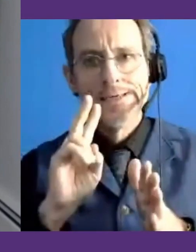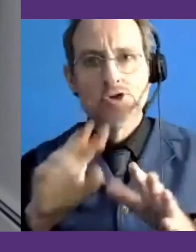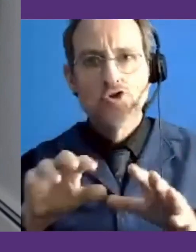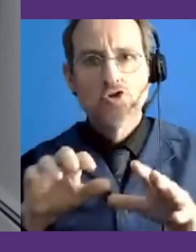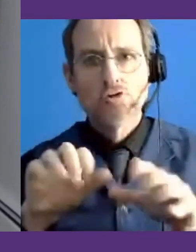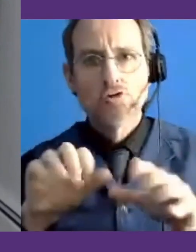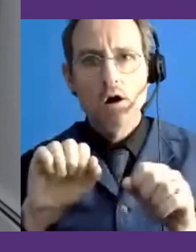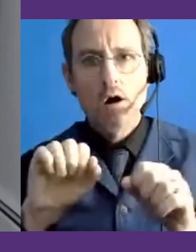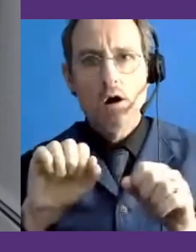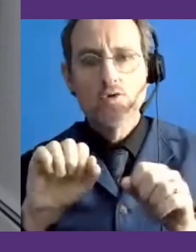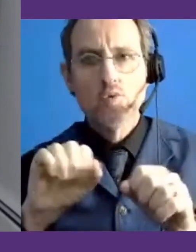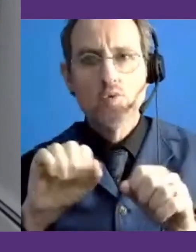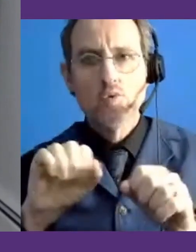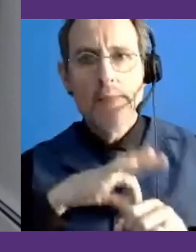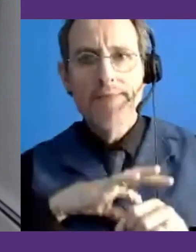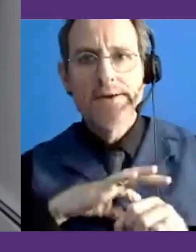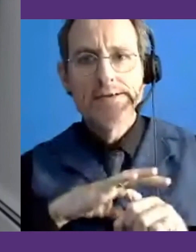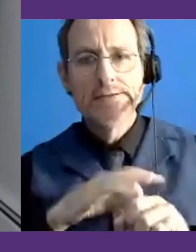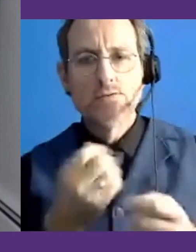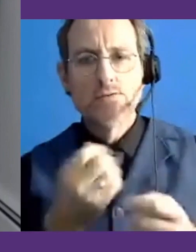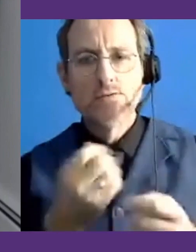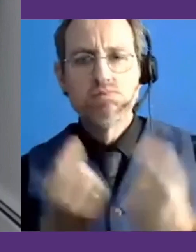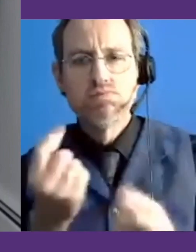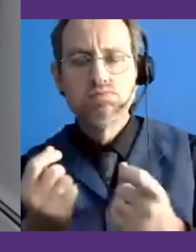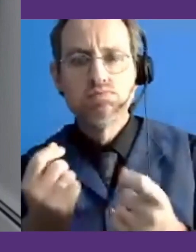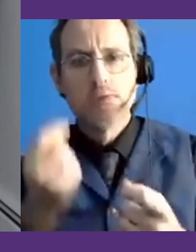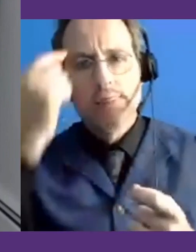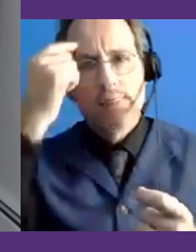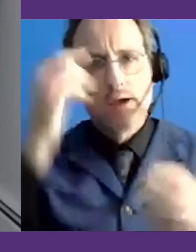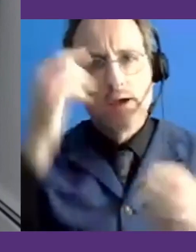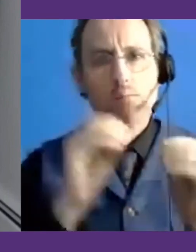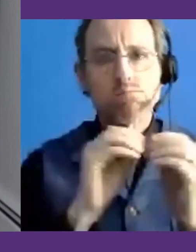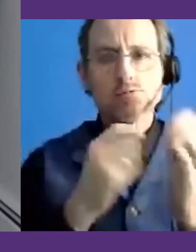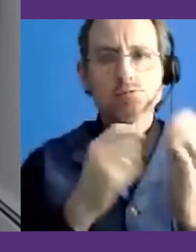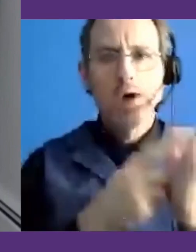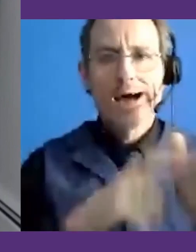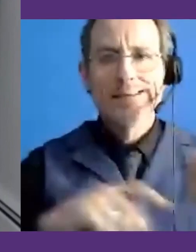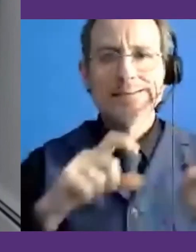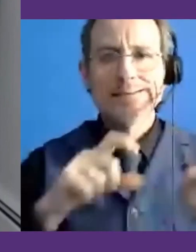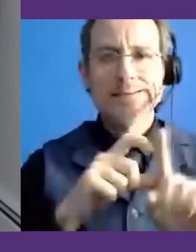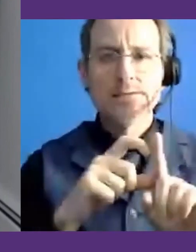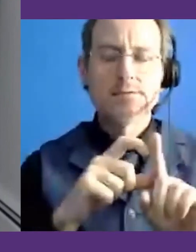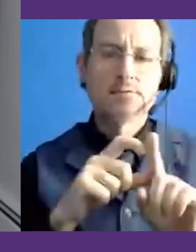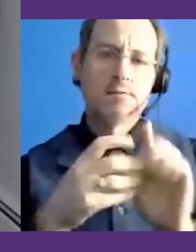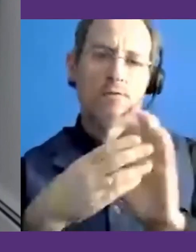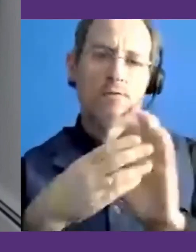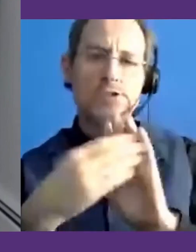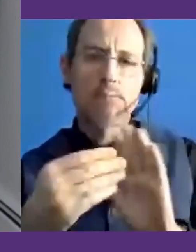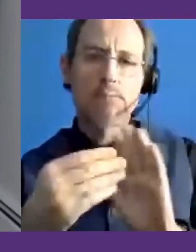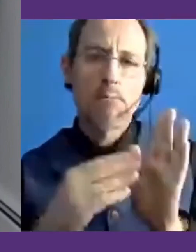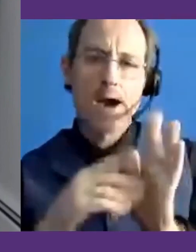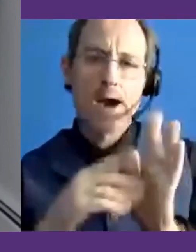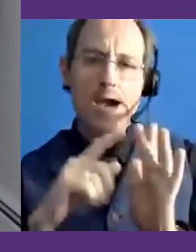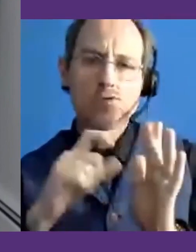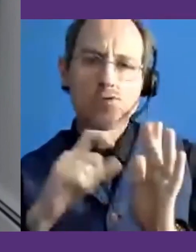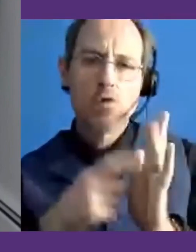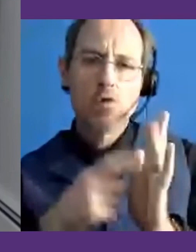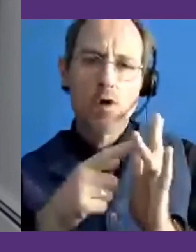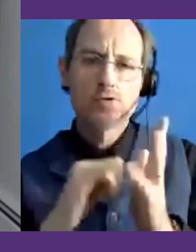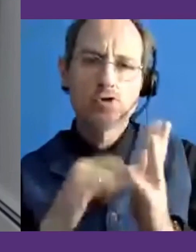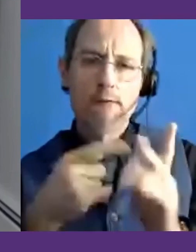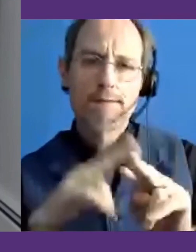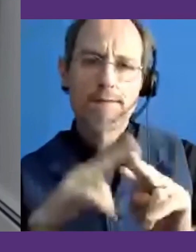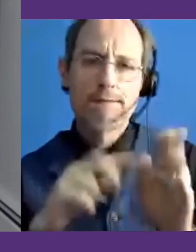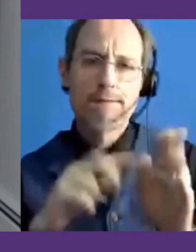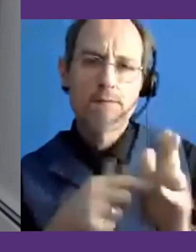brands, sort of what comes to mind. Obviously, Microsoft, certainly a major player in that.